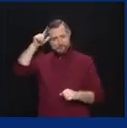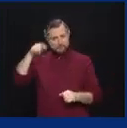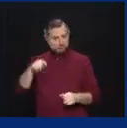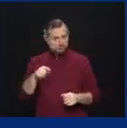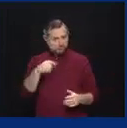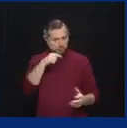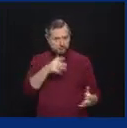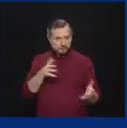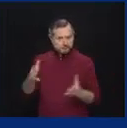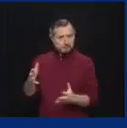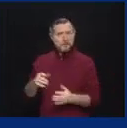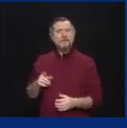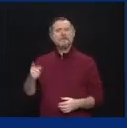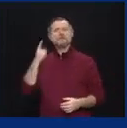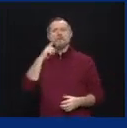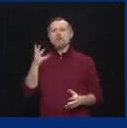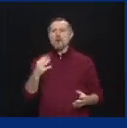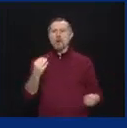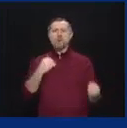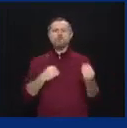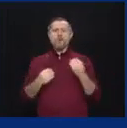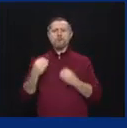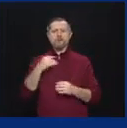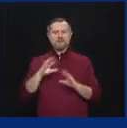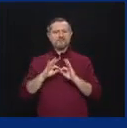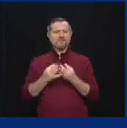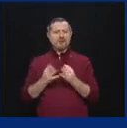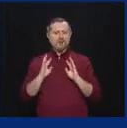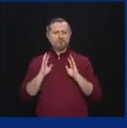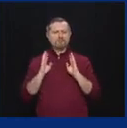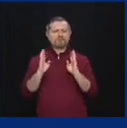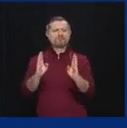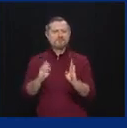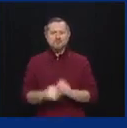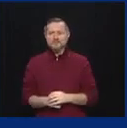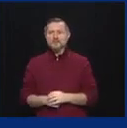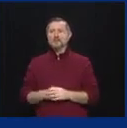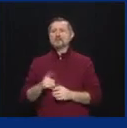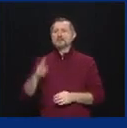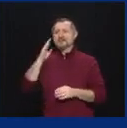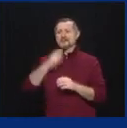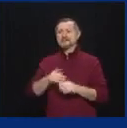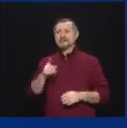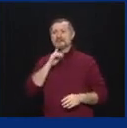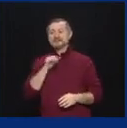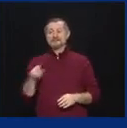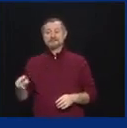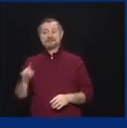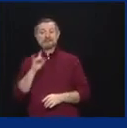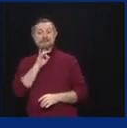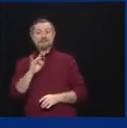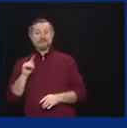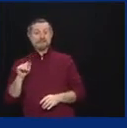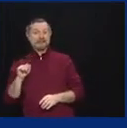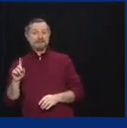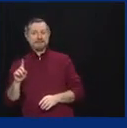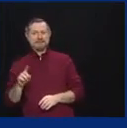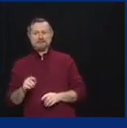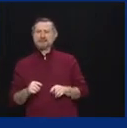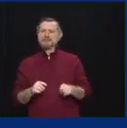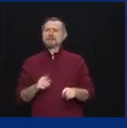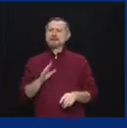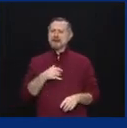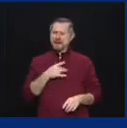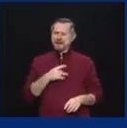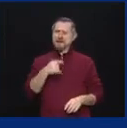him to prepare this for their holiday dinner. But this 8-year-old son says, "Oh, Dad, I really like that turkey.